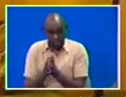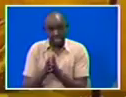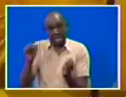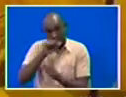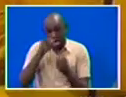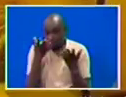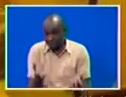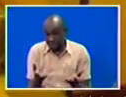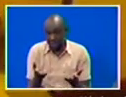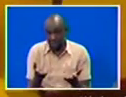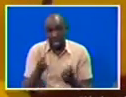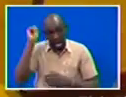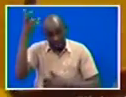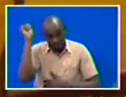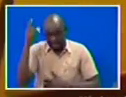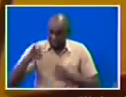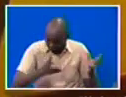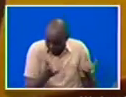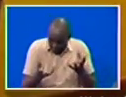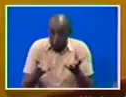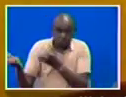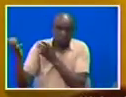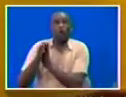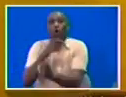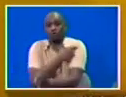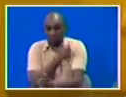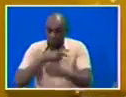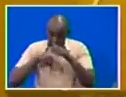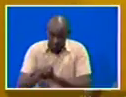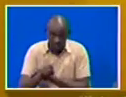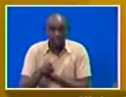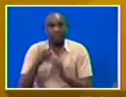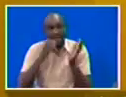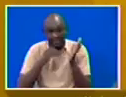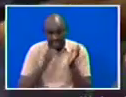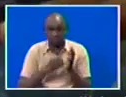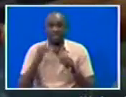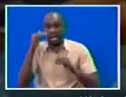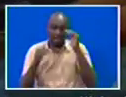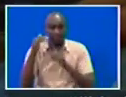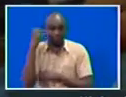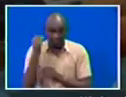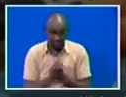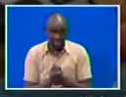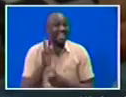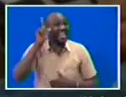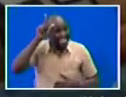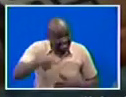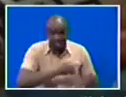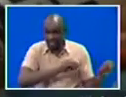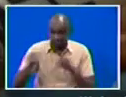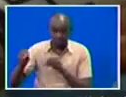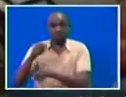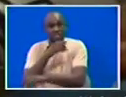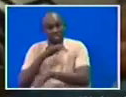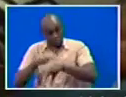ya ambulance. Nikapelekwa hospitali Machakos level 5. He was later transferred to Kikuyu